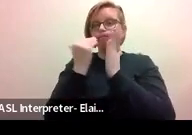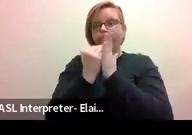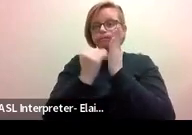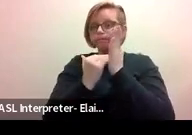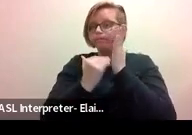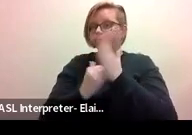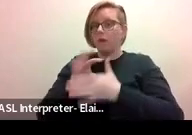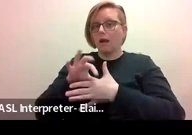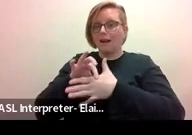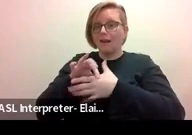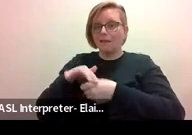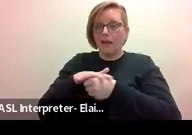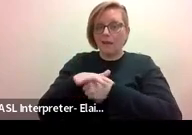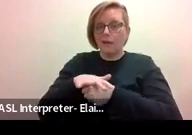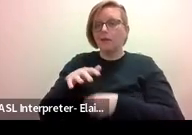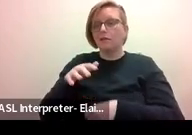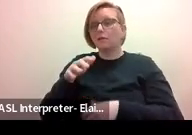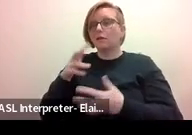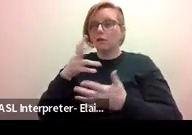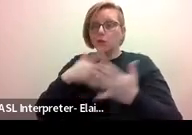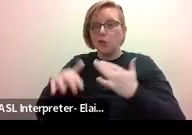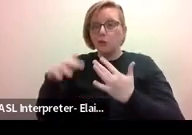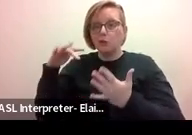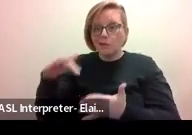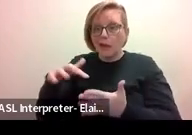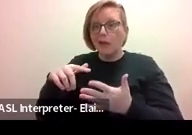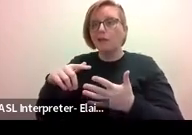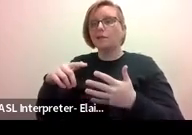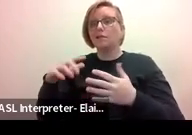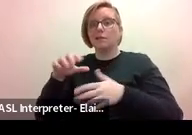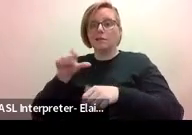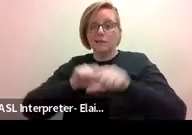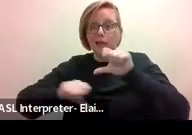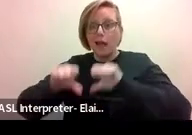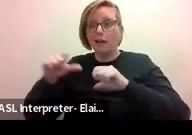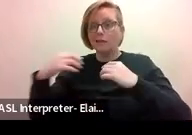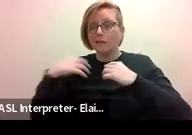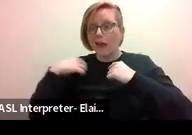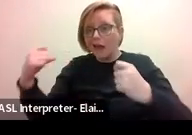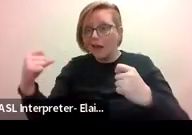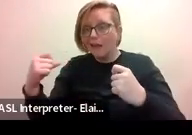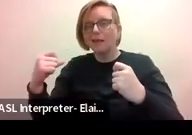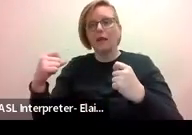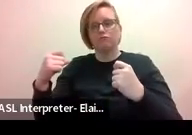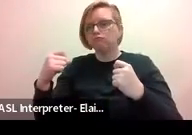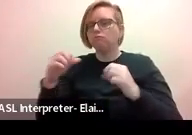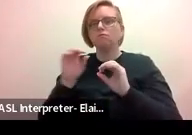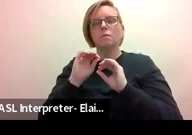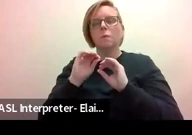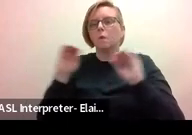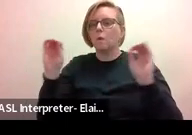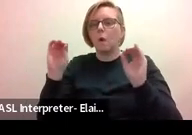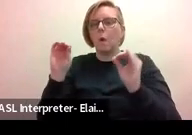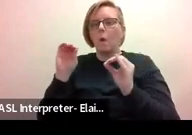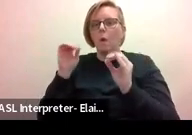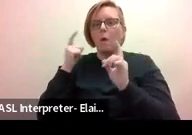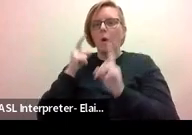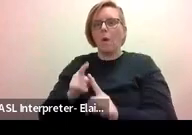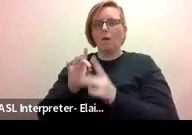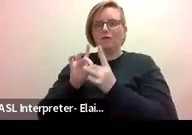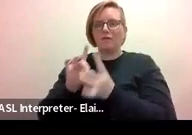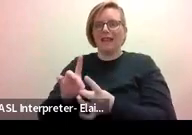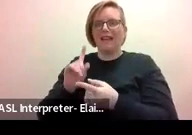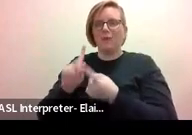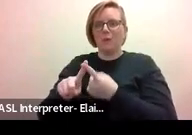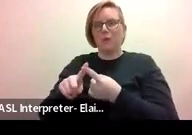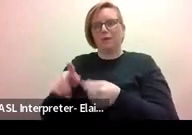social studies, science, health, etc., because you don't write goals around those. If you go way back to the beginning where